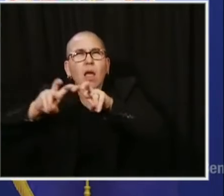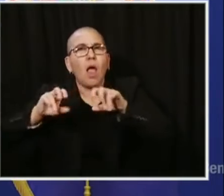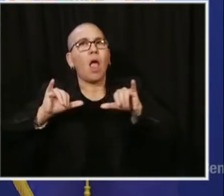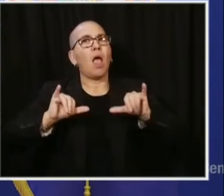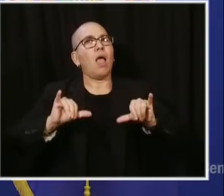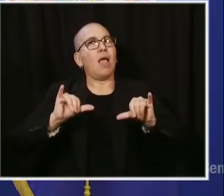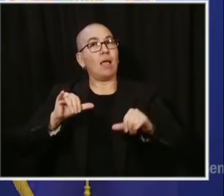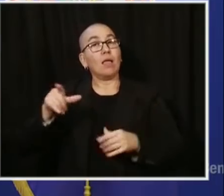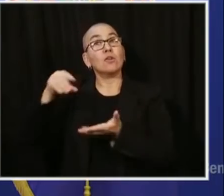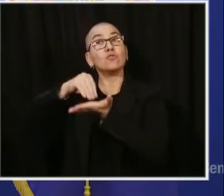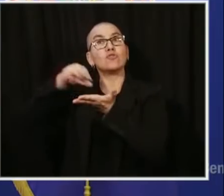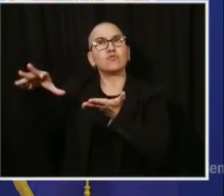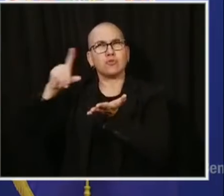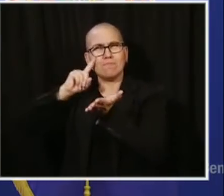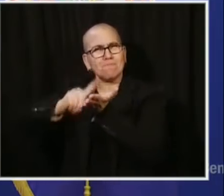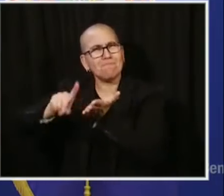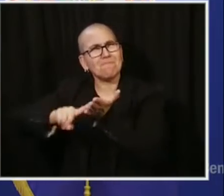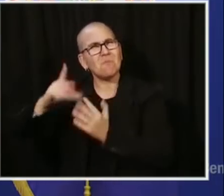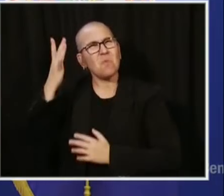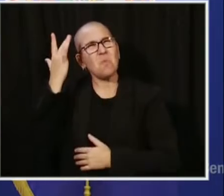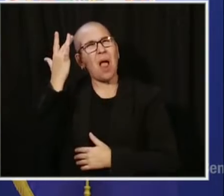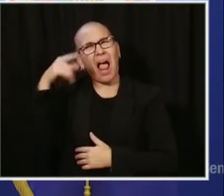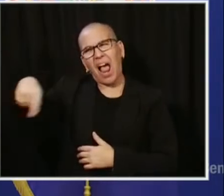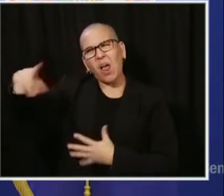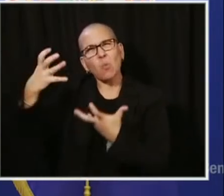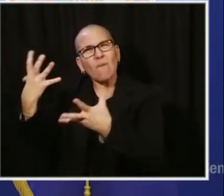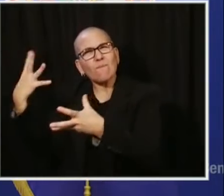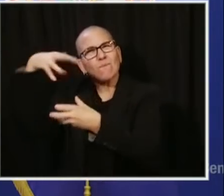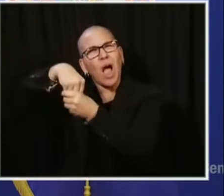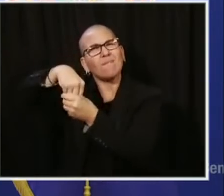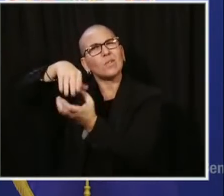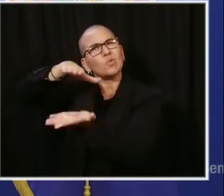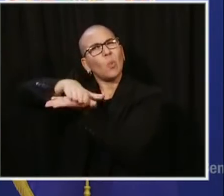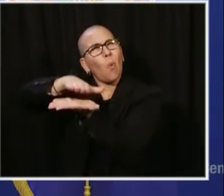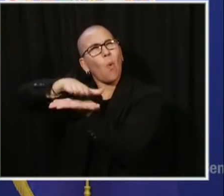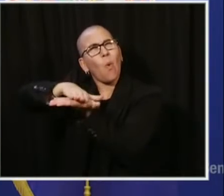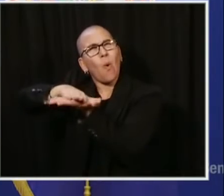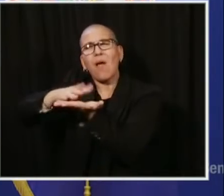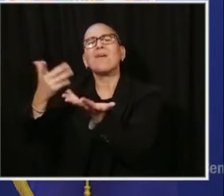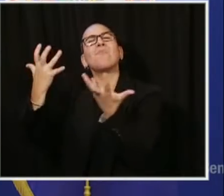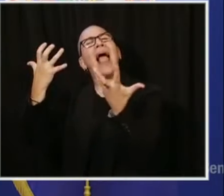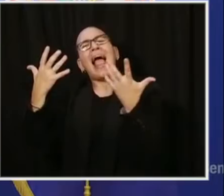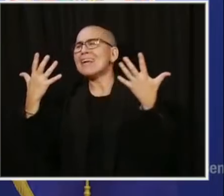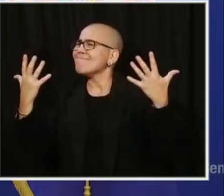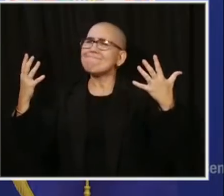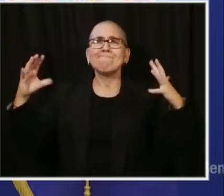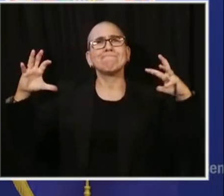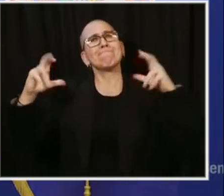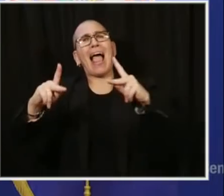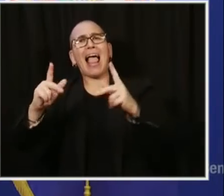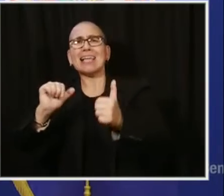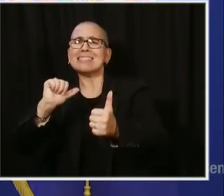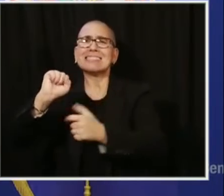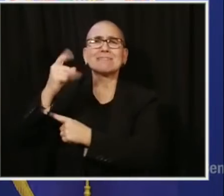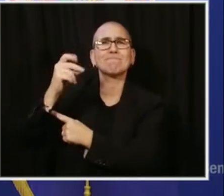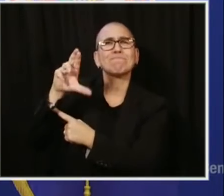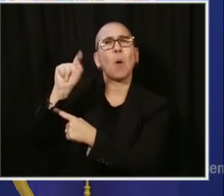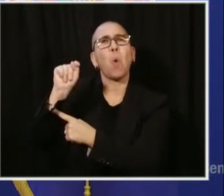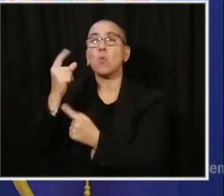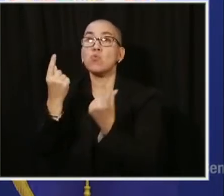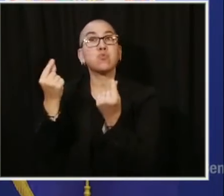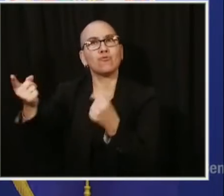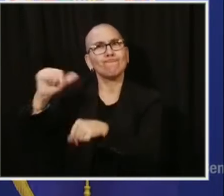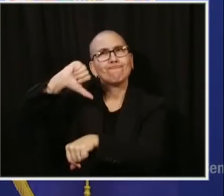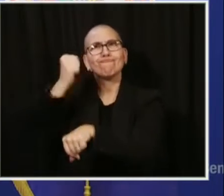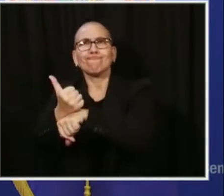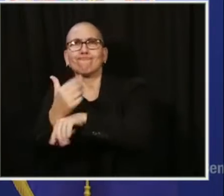We want to be in school. We want to learn. We want to think about our futures. And they made a video asking their community to help them with